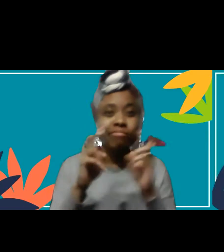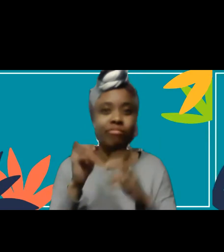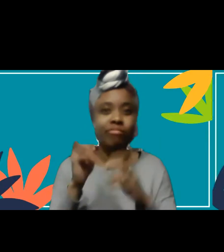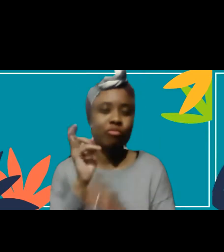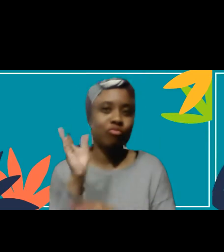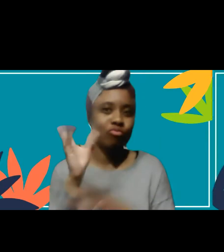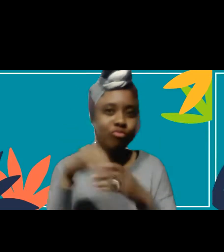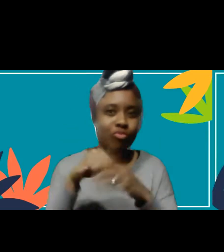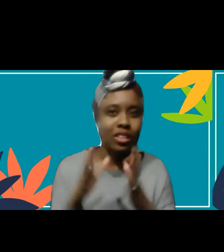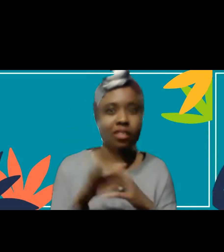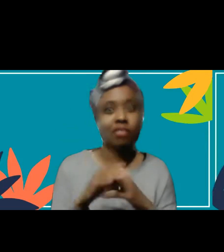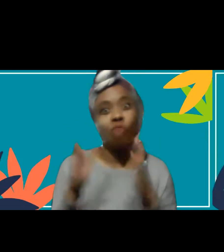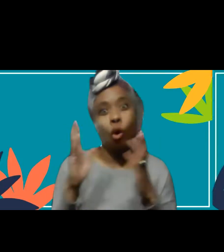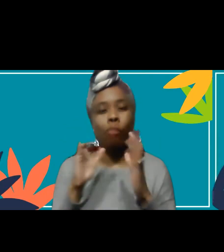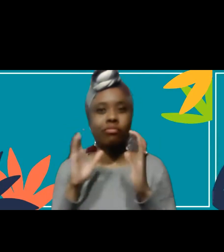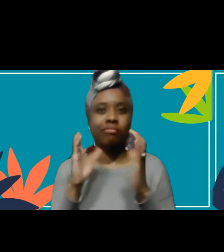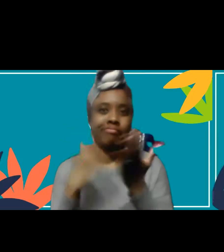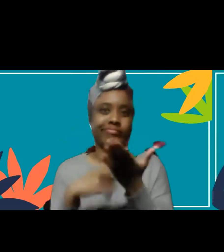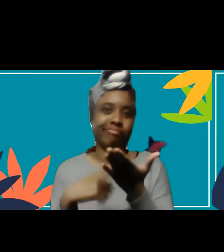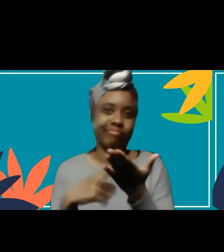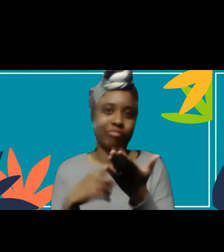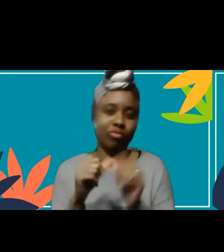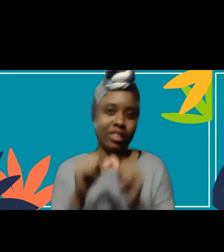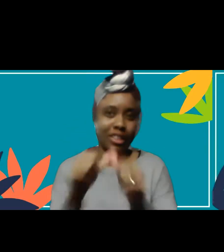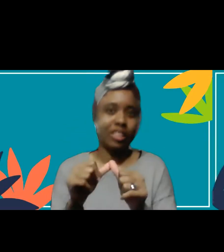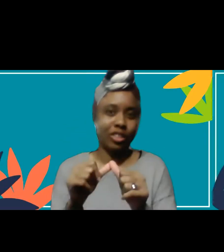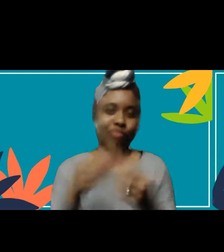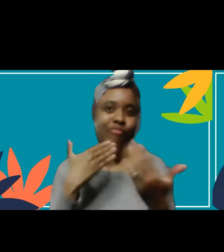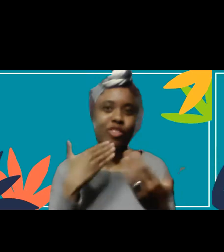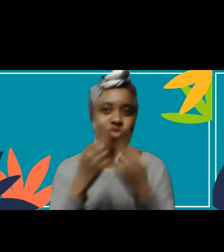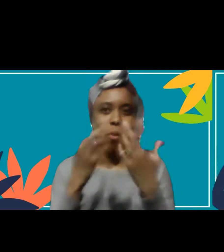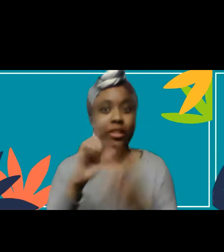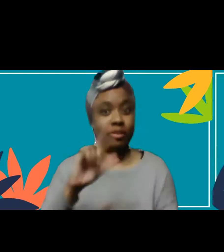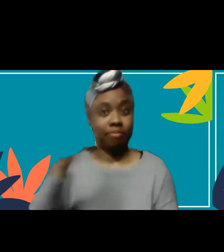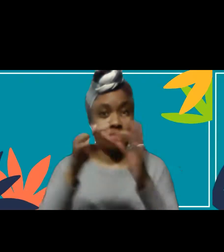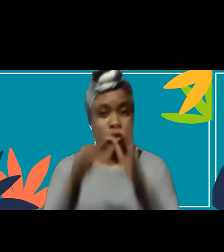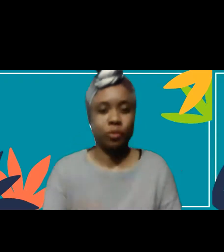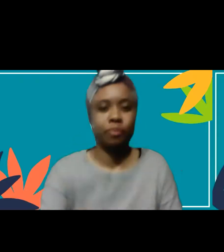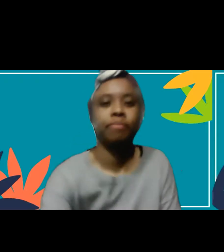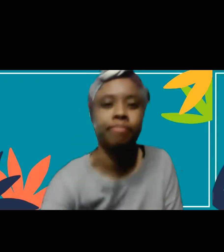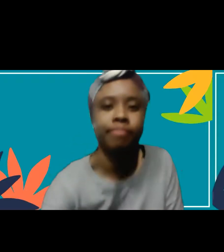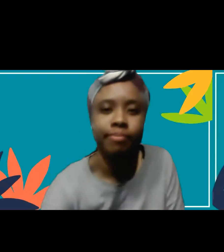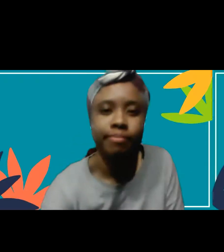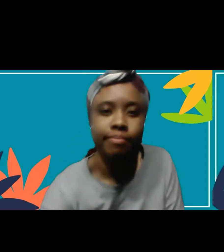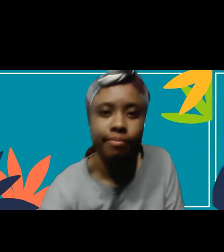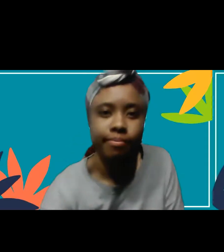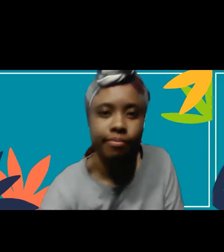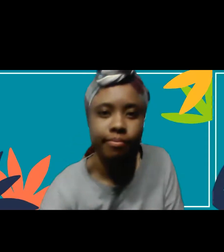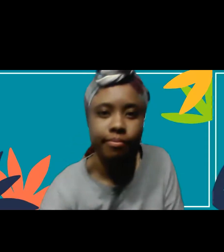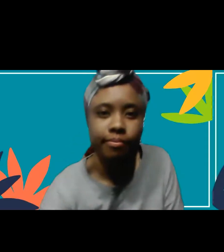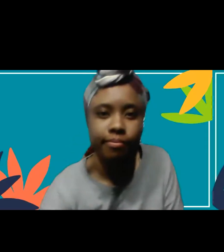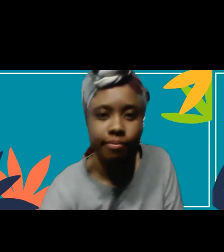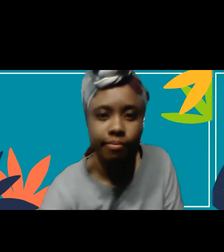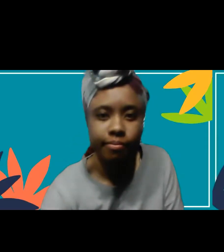this conversation will continue beyond this webinar. Thank you so much. And thank you,